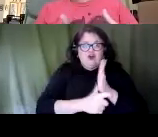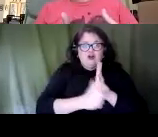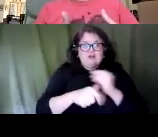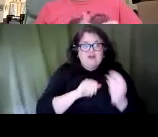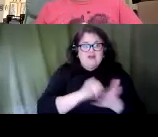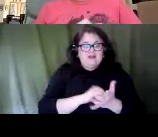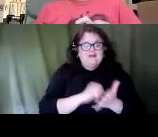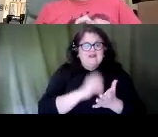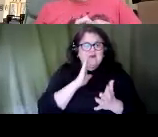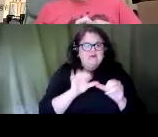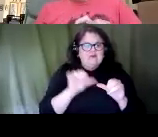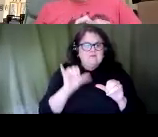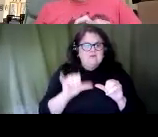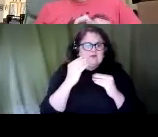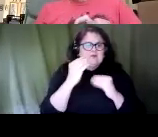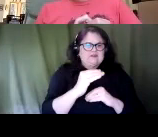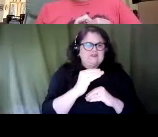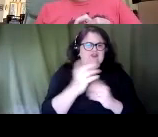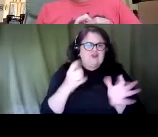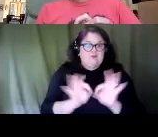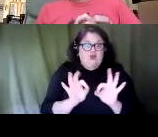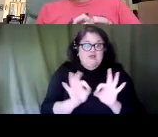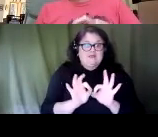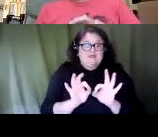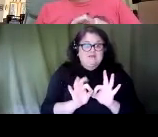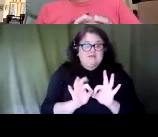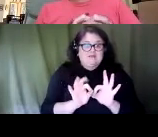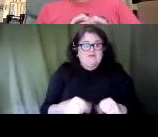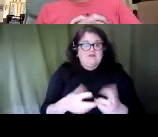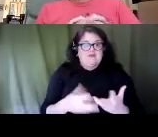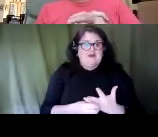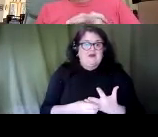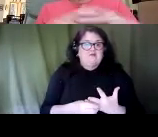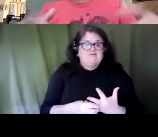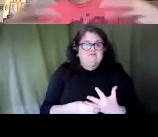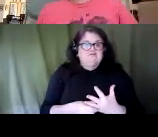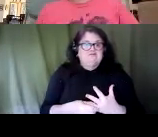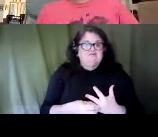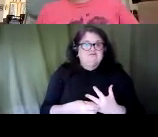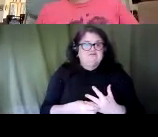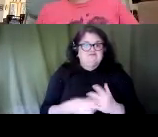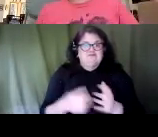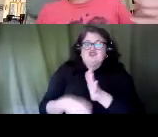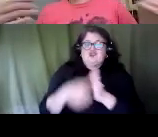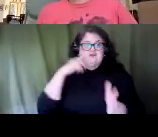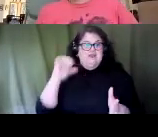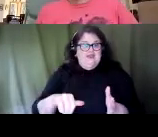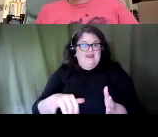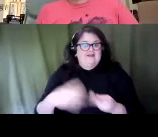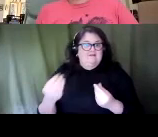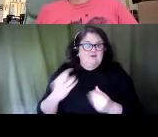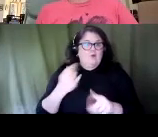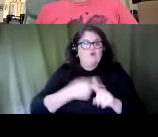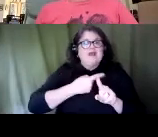permanent restriction on the price that could be charged for a piece of property, or the rent that could